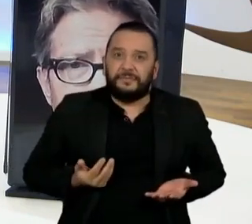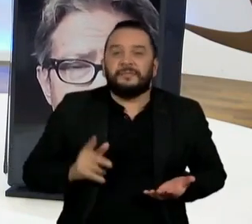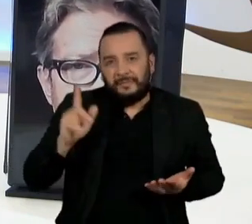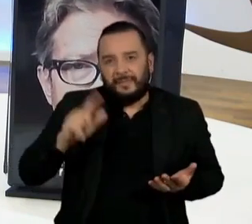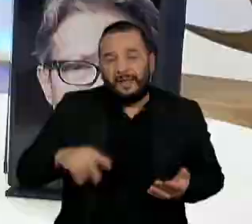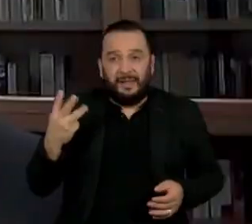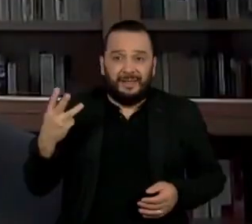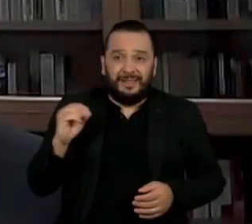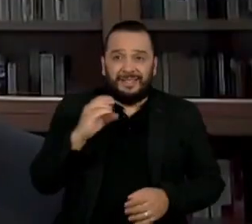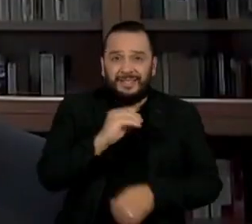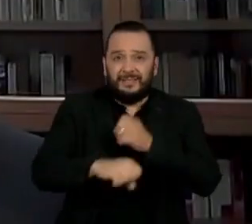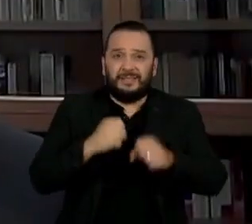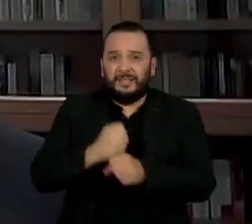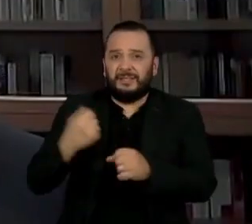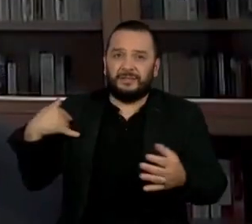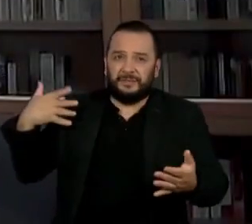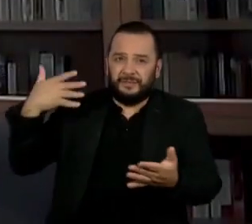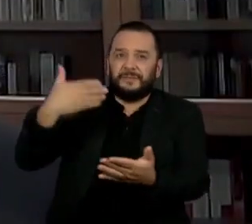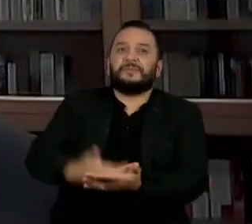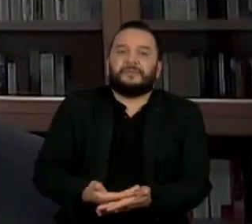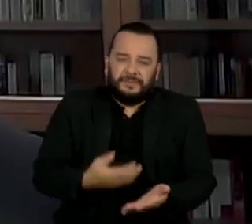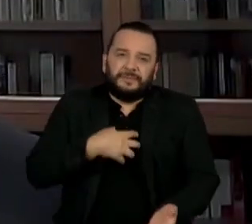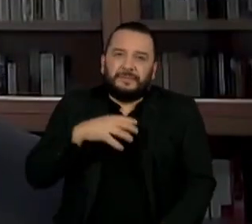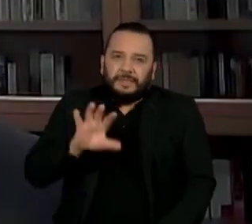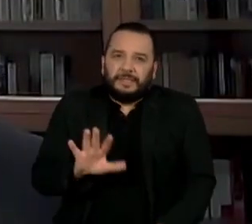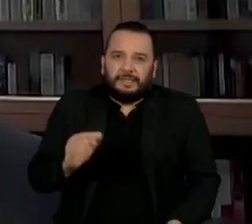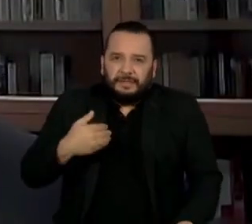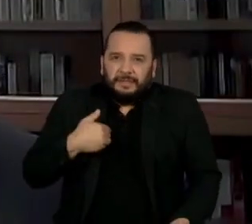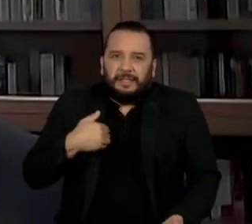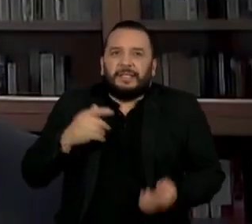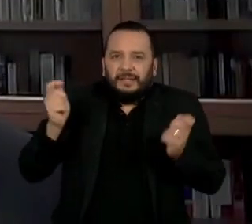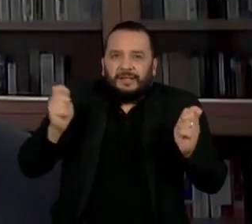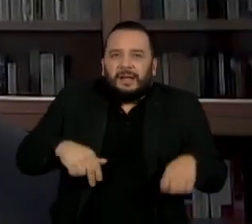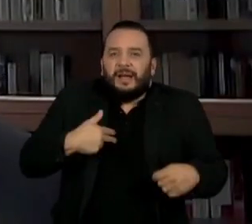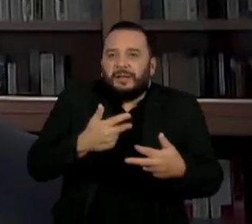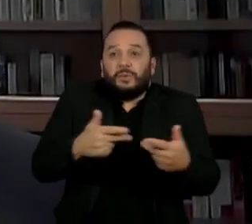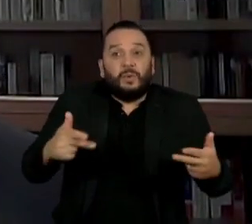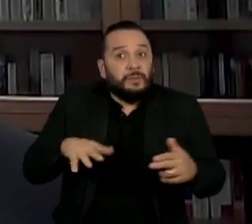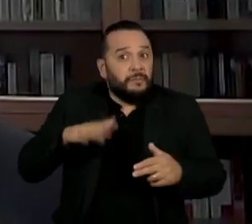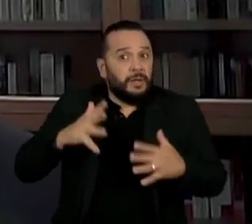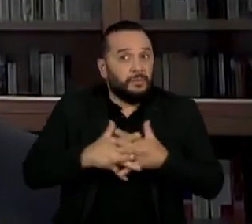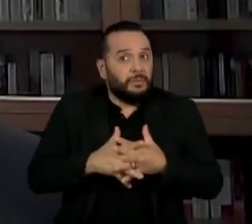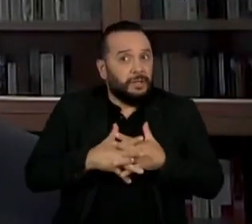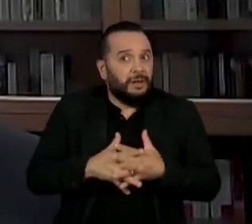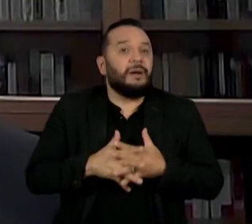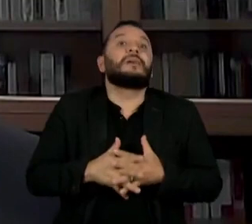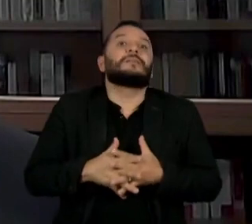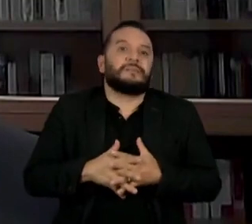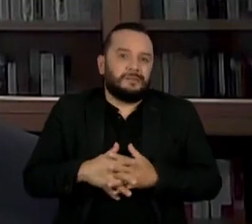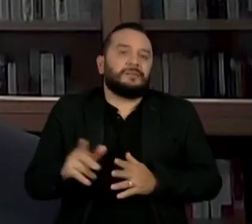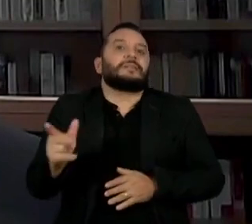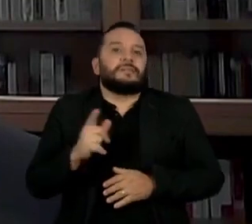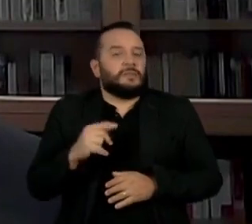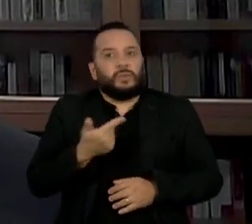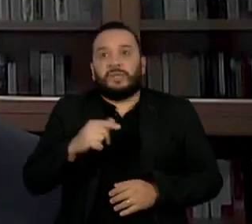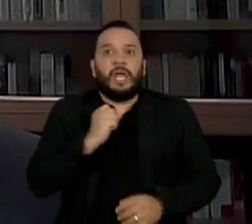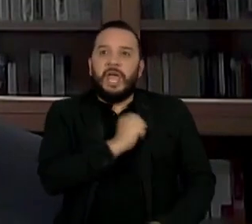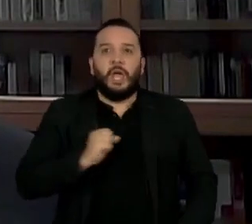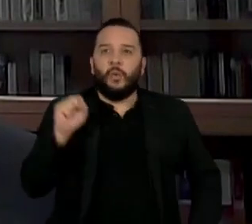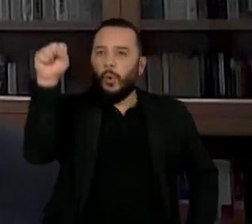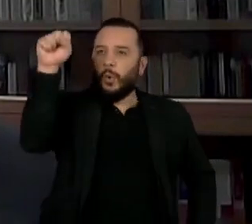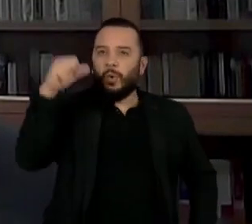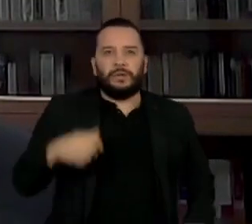to be over the past 300 years is a place where things are more complicated, where there are no heroes, no villains,